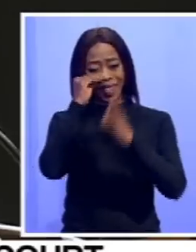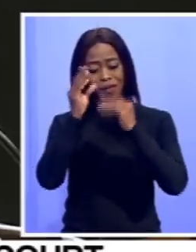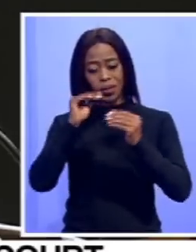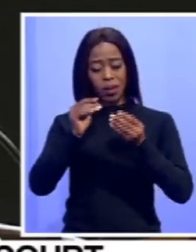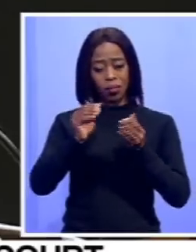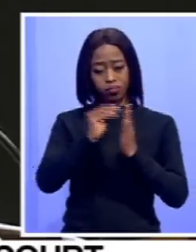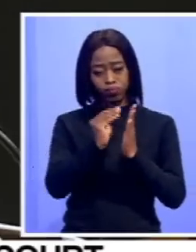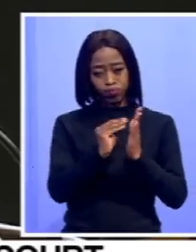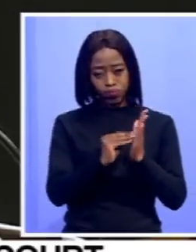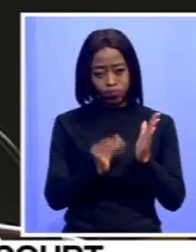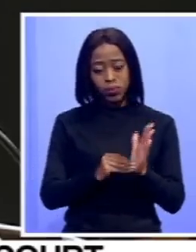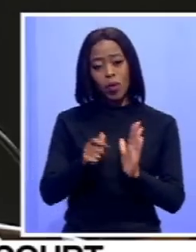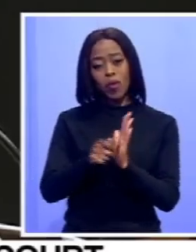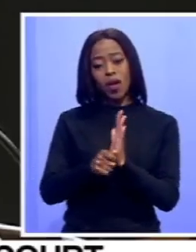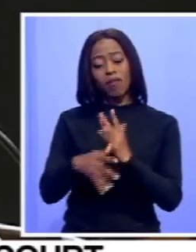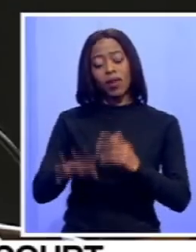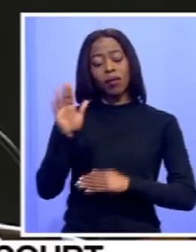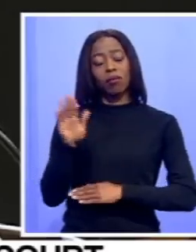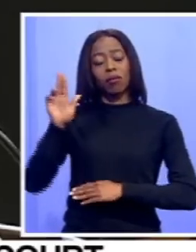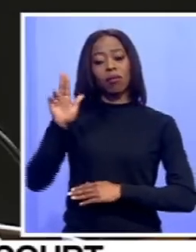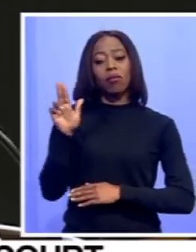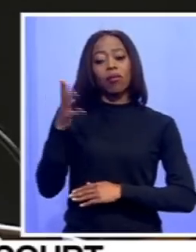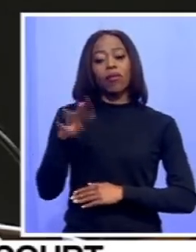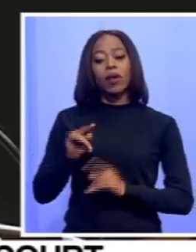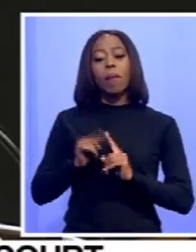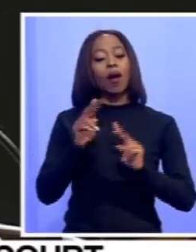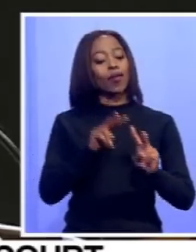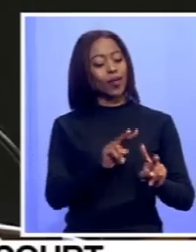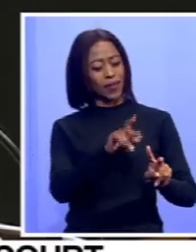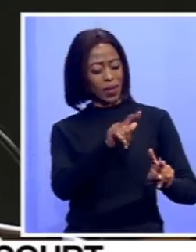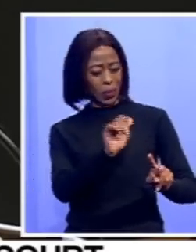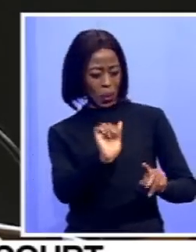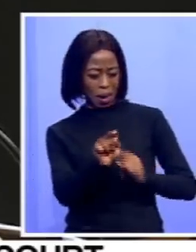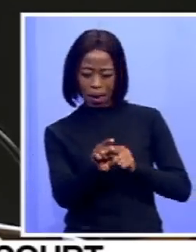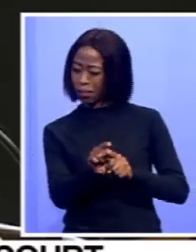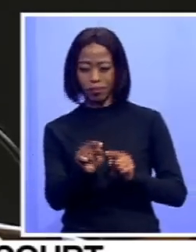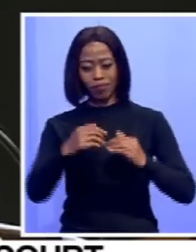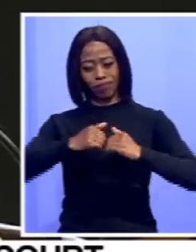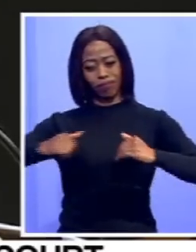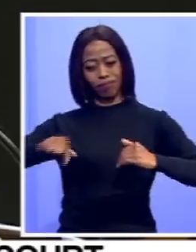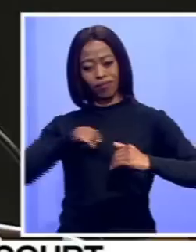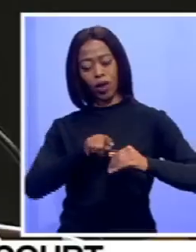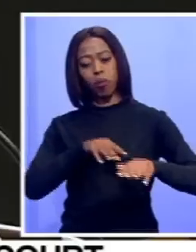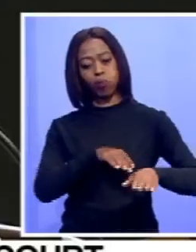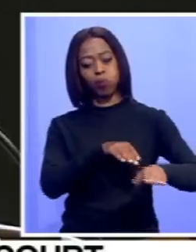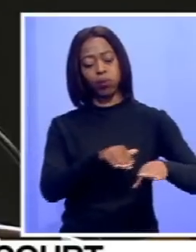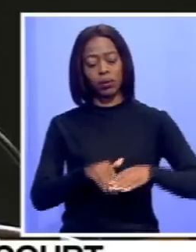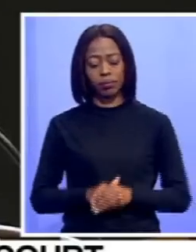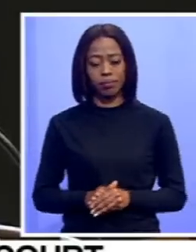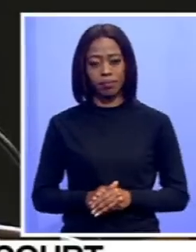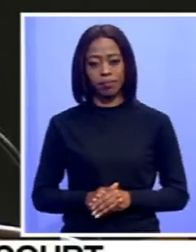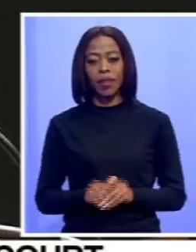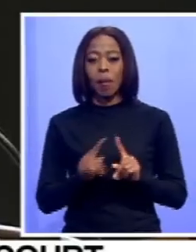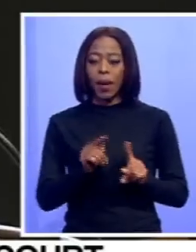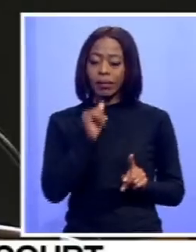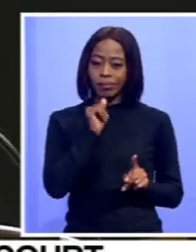express recordal in his written statement under oath, he was of the view that the Black Vito vehicle was not part of the convoy. Sub 16, nevertheless,